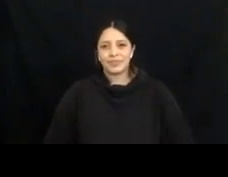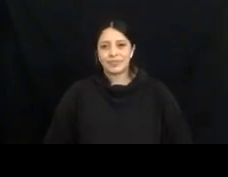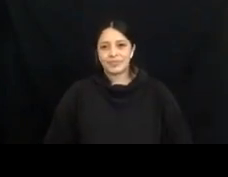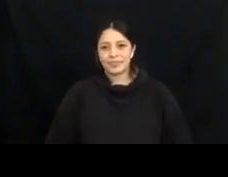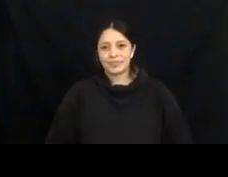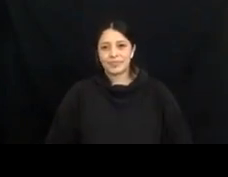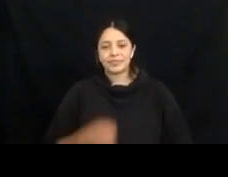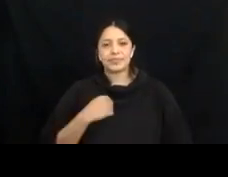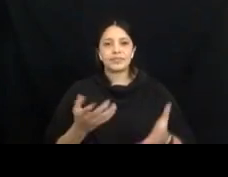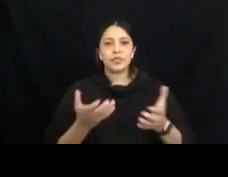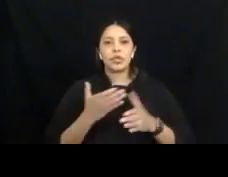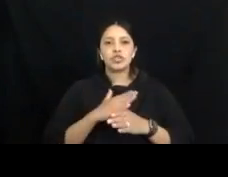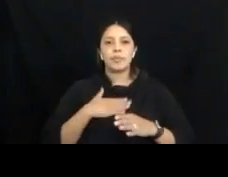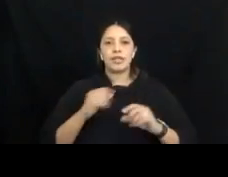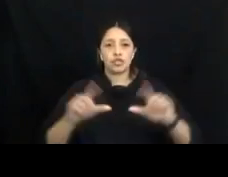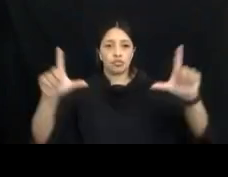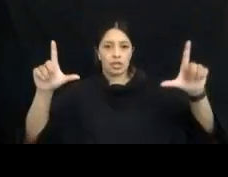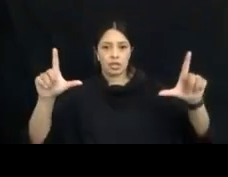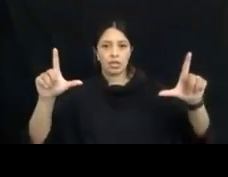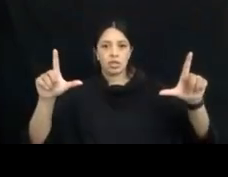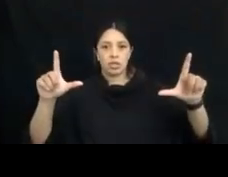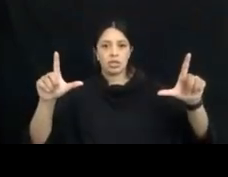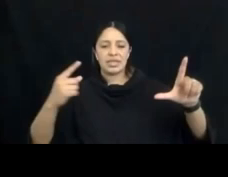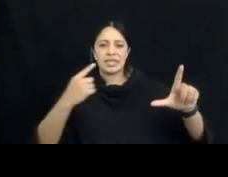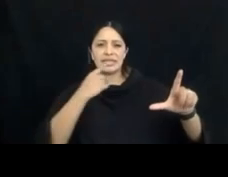I want to share my screen. It says host